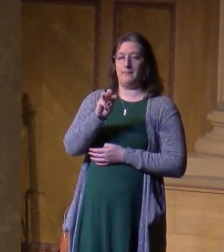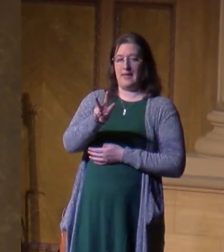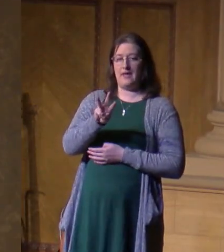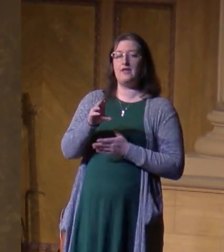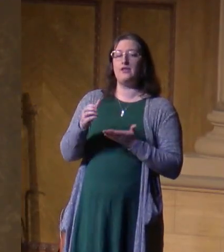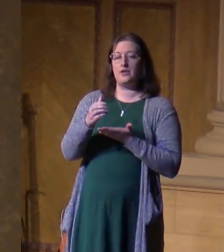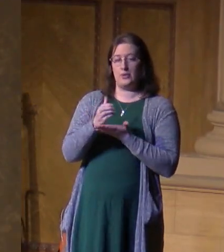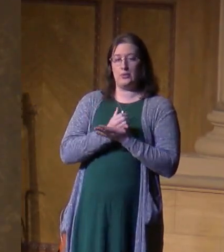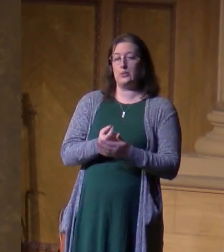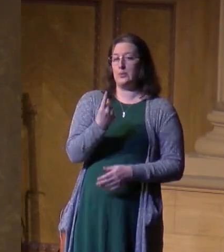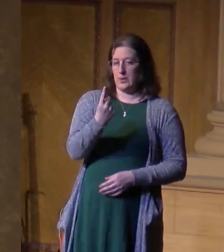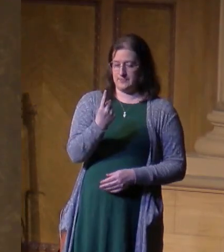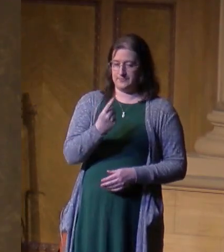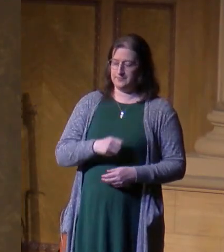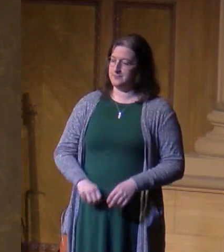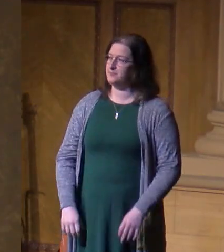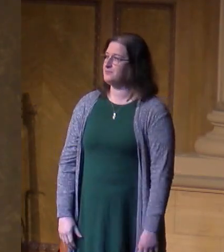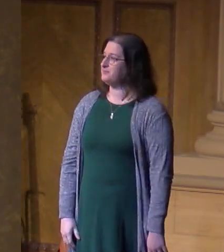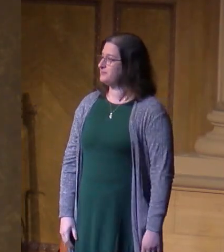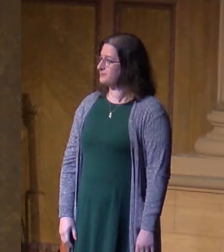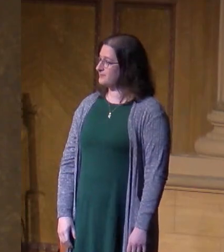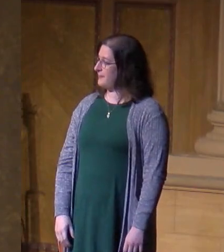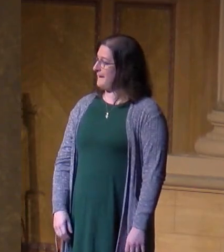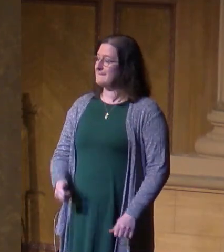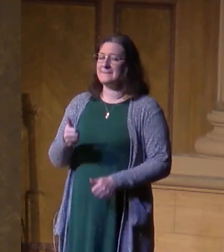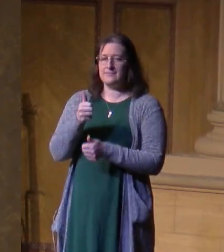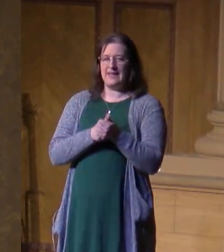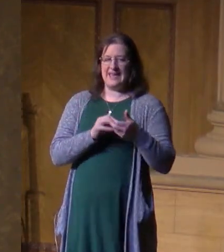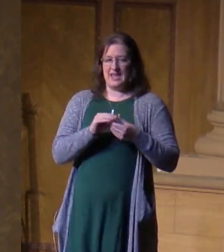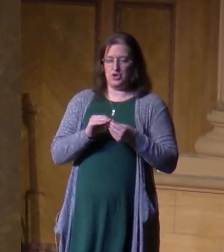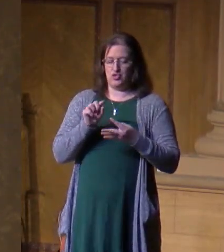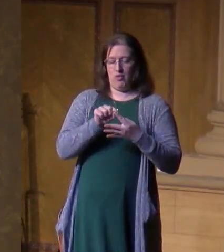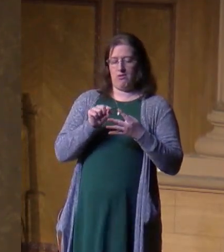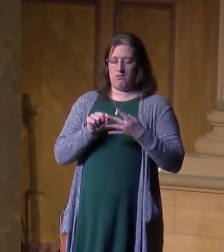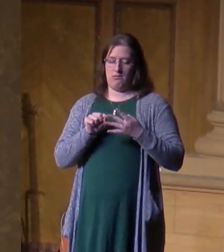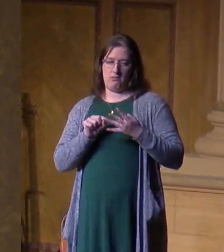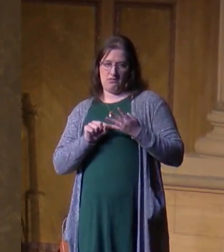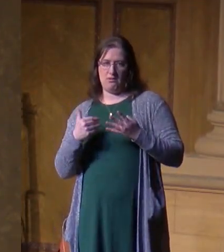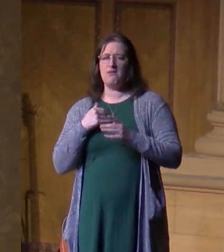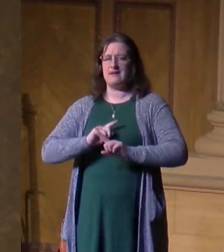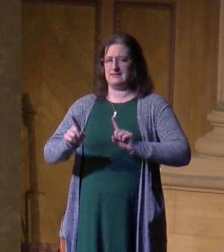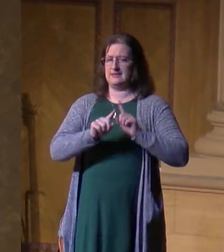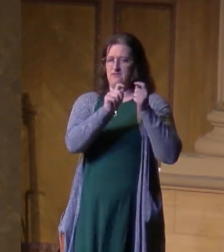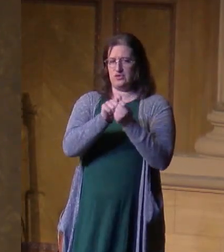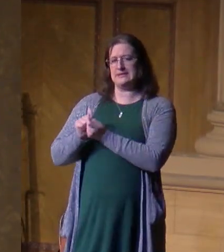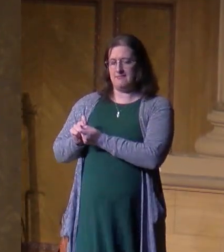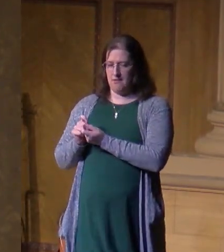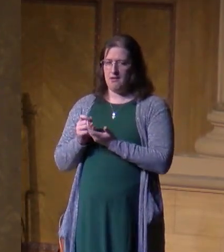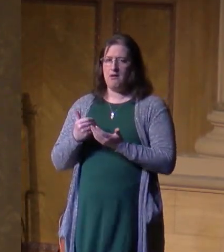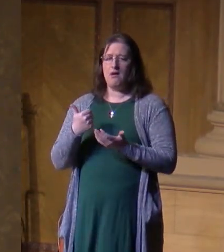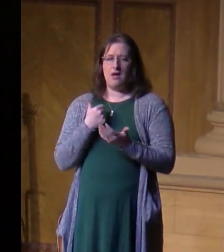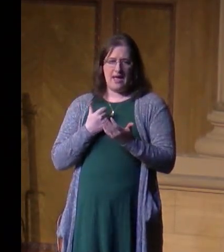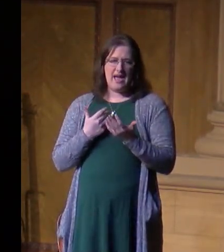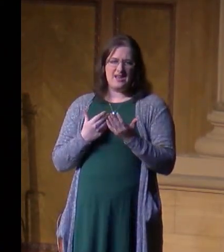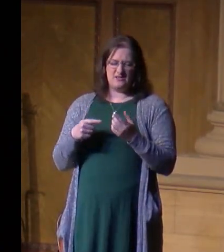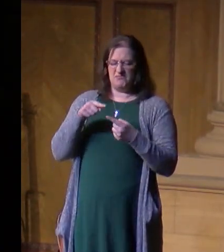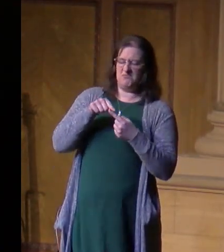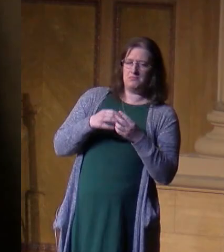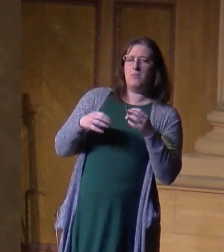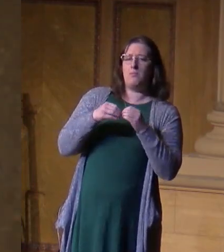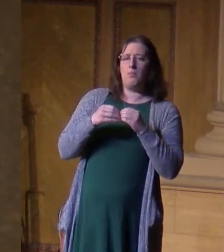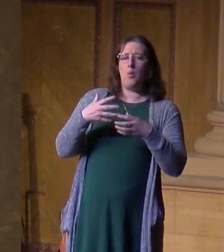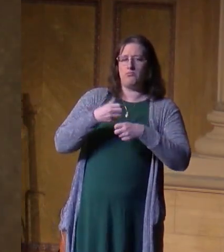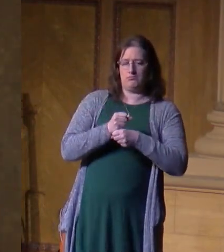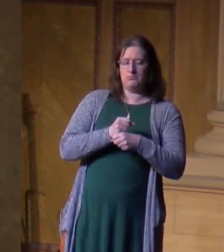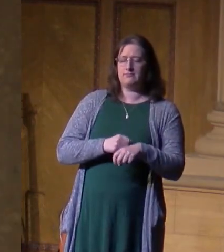And there are unique aspects of each narrative. Again, one is more detailed, the other more concise. But another